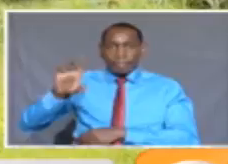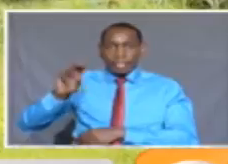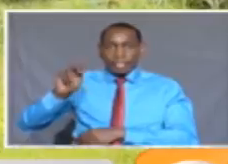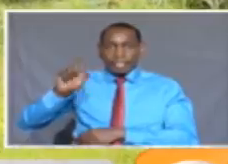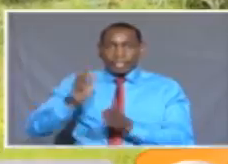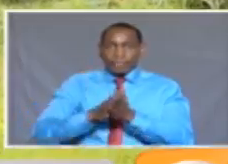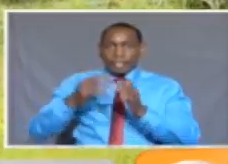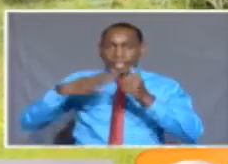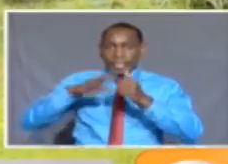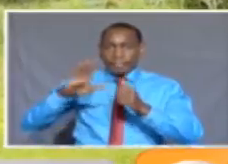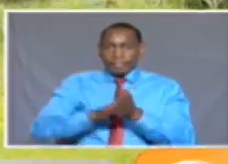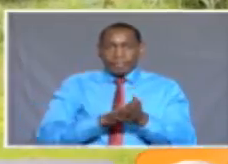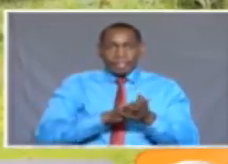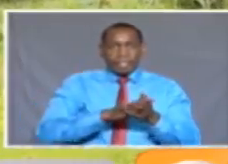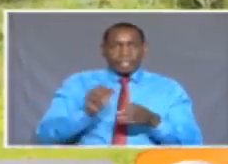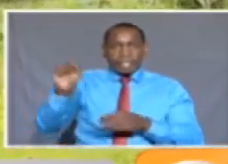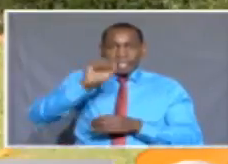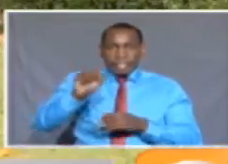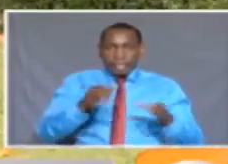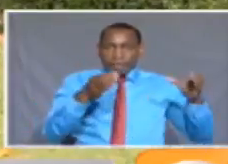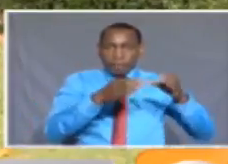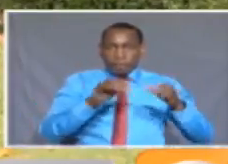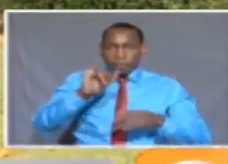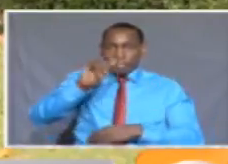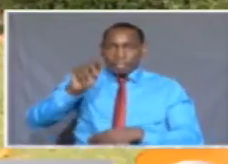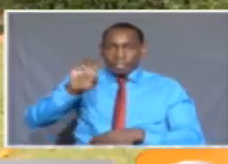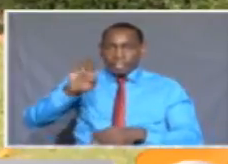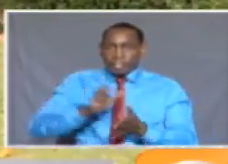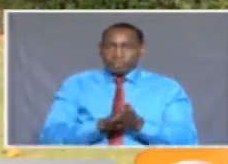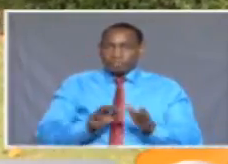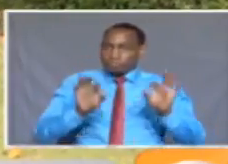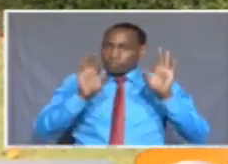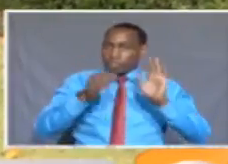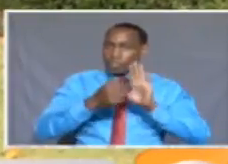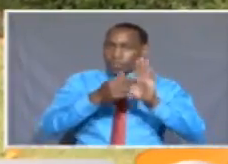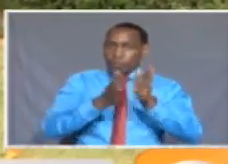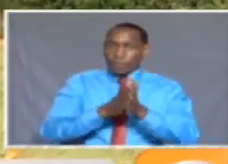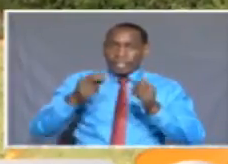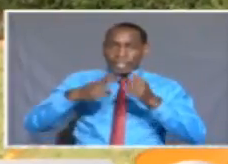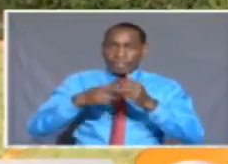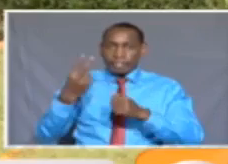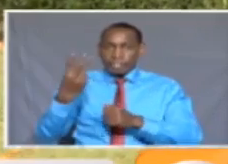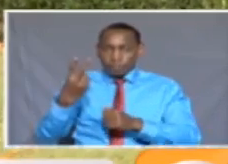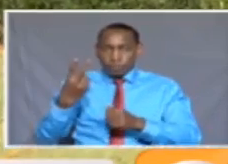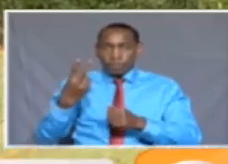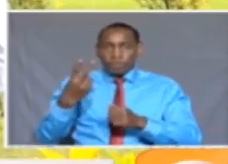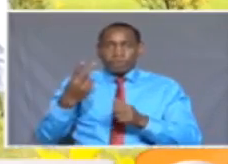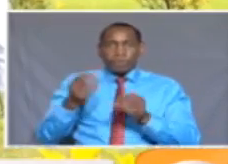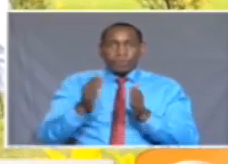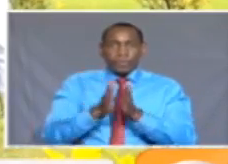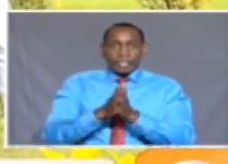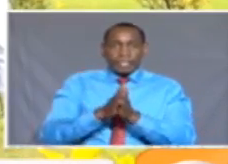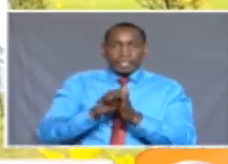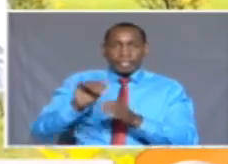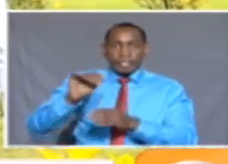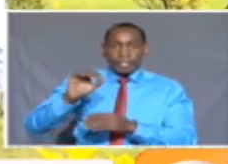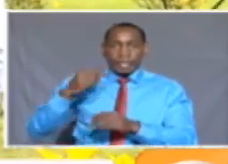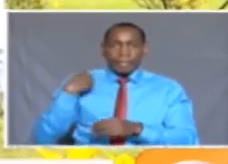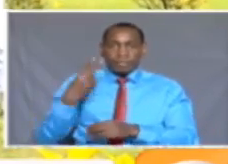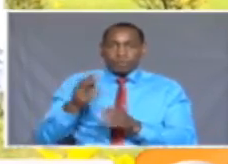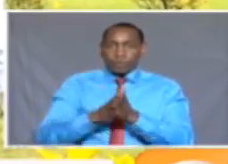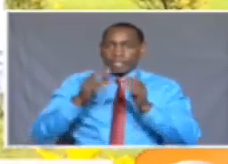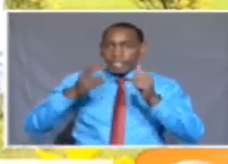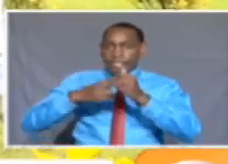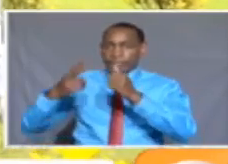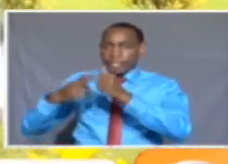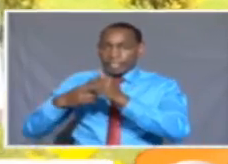95 gross. In the net silver division, Jane Kanyi was in the top spot with 72 net handicap 20. Chemutai was second with